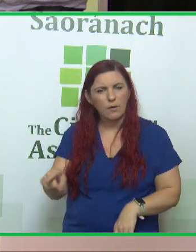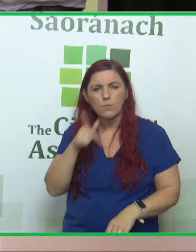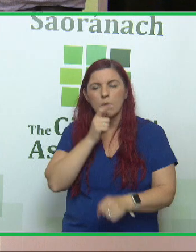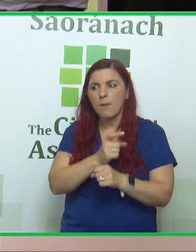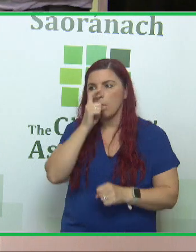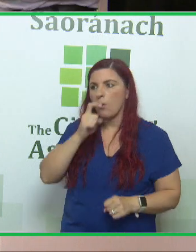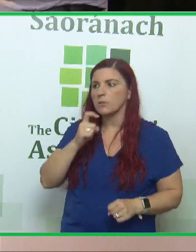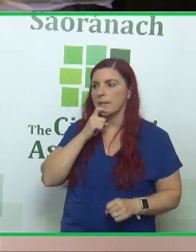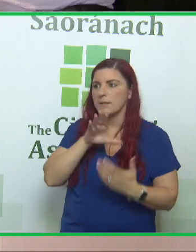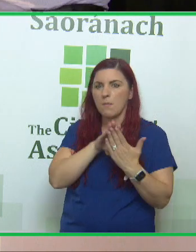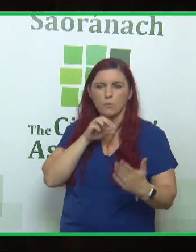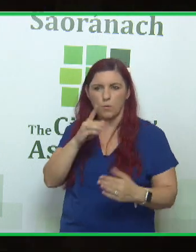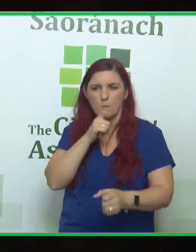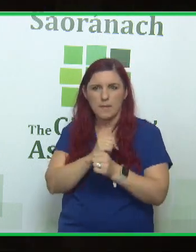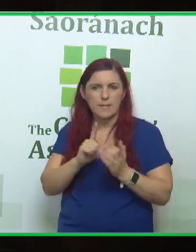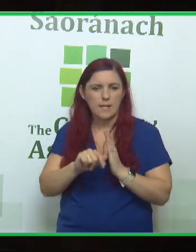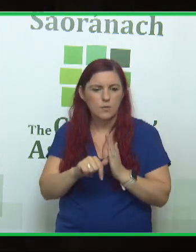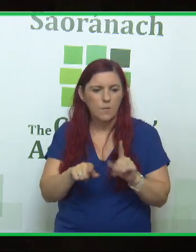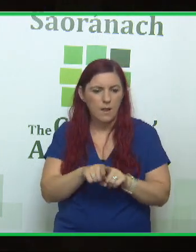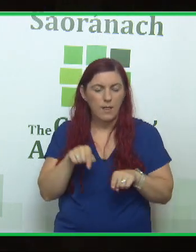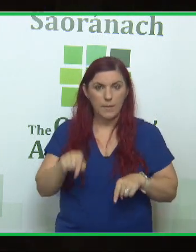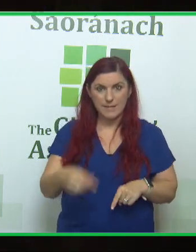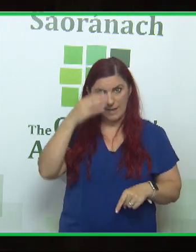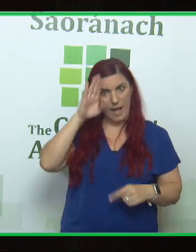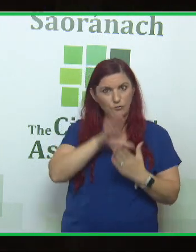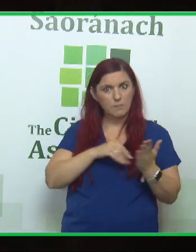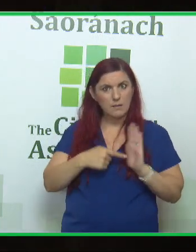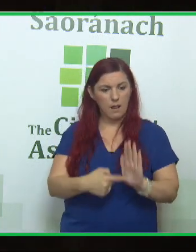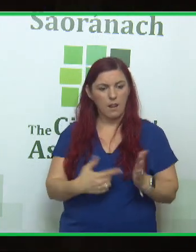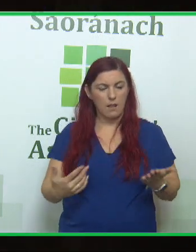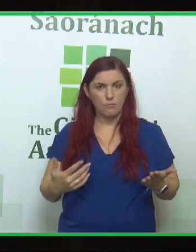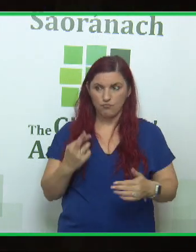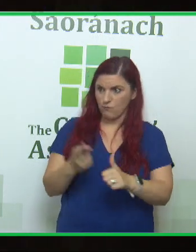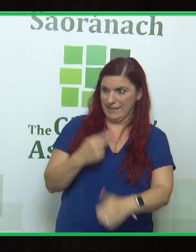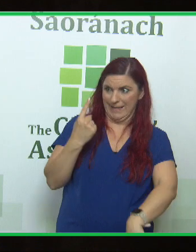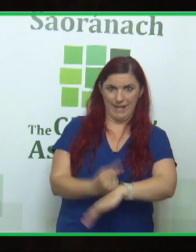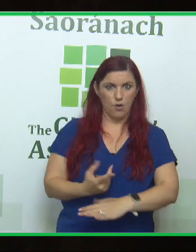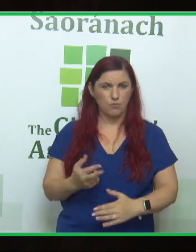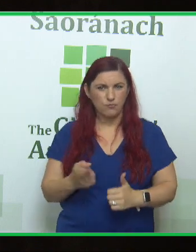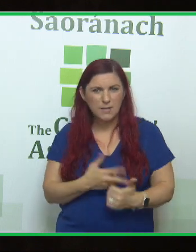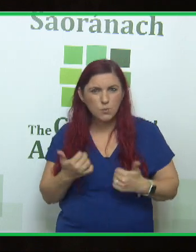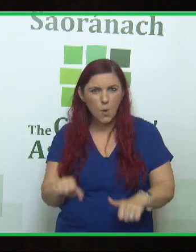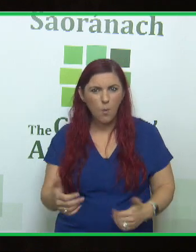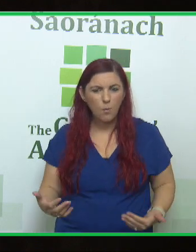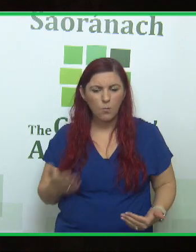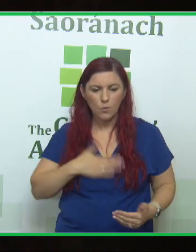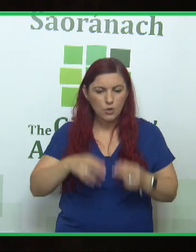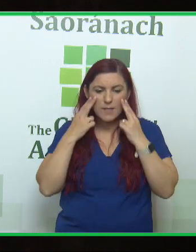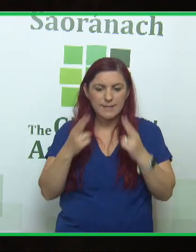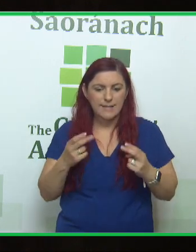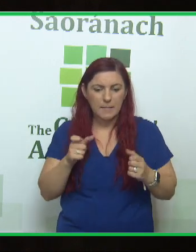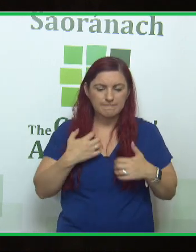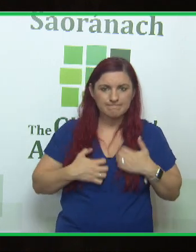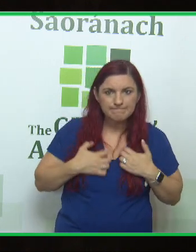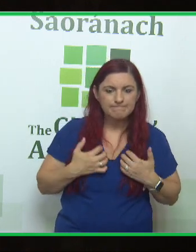model. We'll hear about it later on. Here we have an Irish model on the shelf. We just need a bit of energy